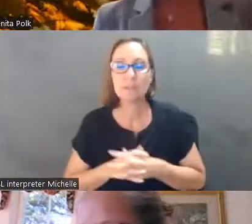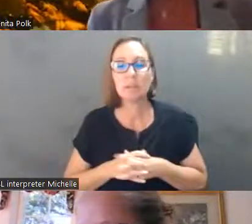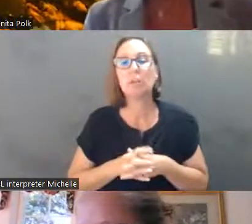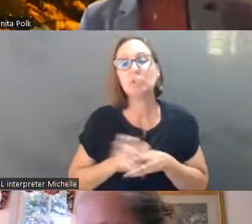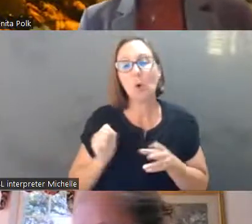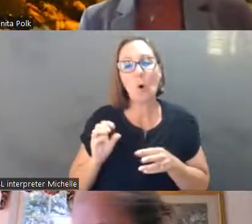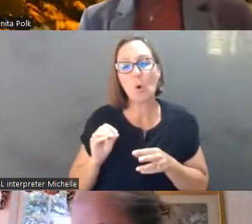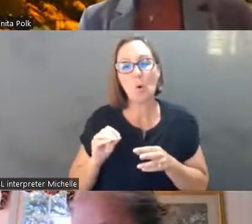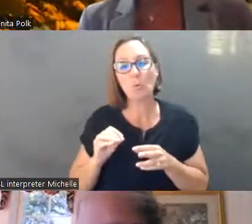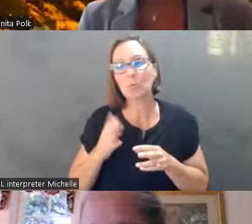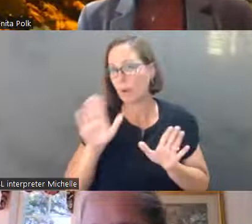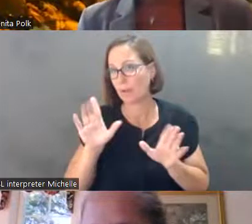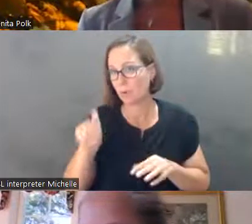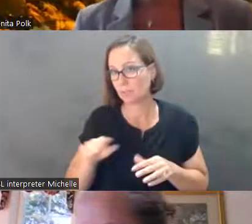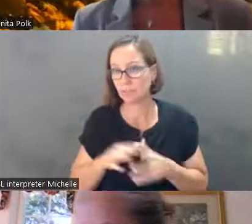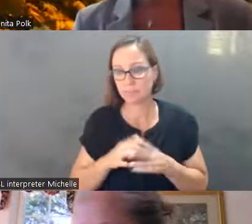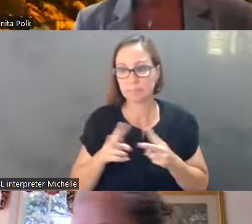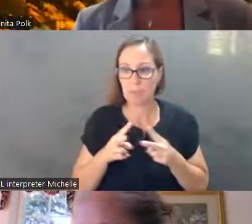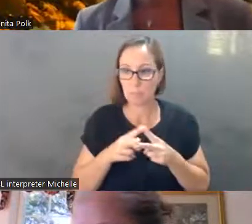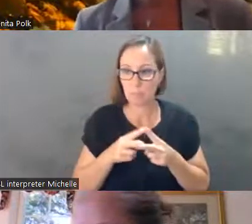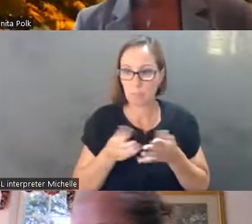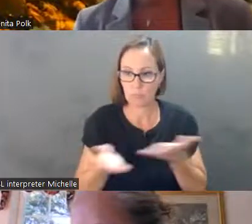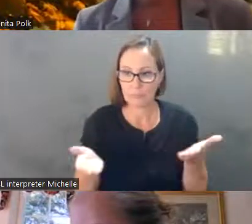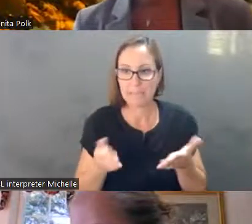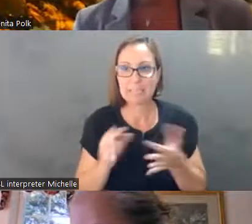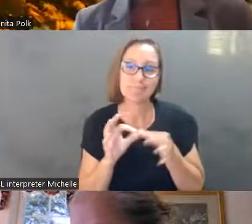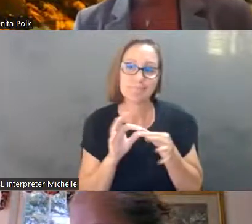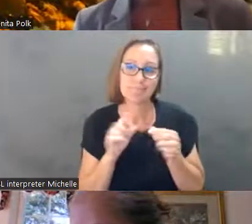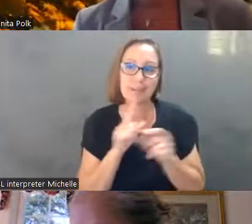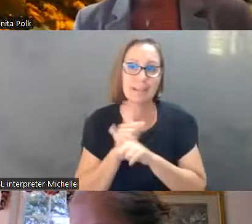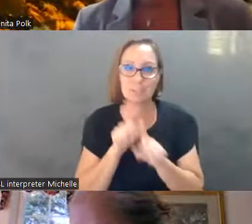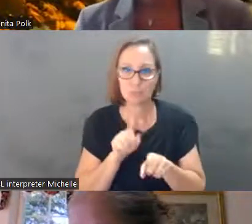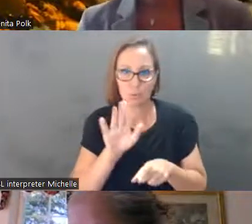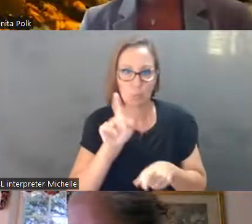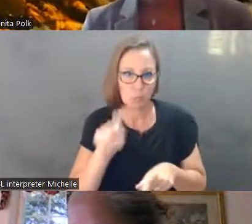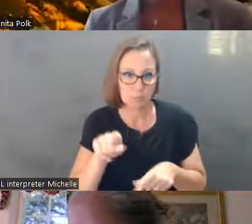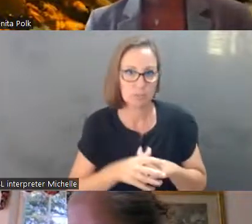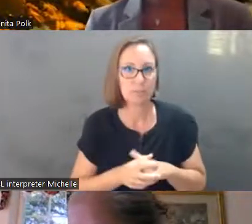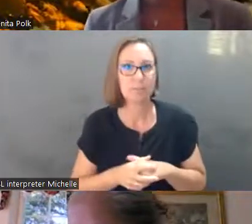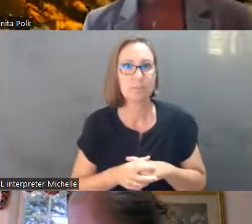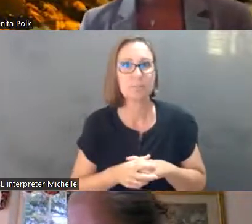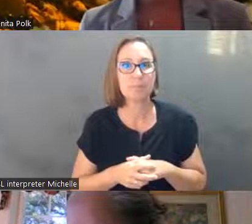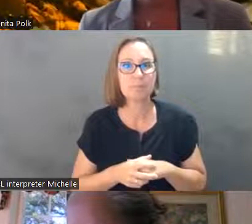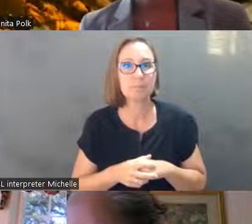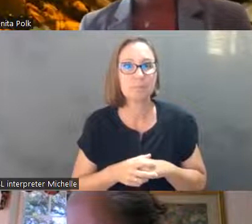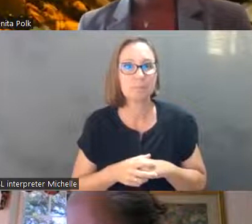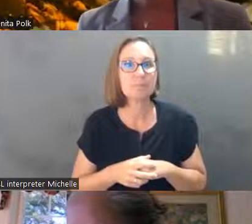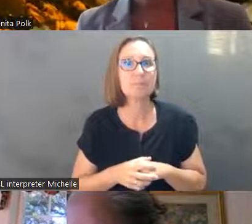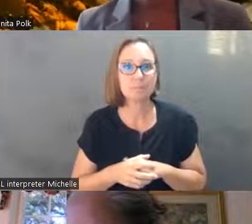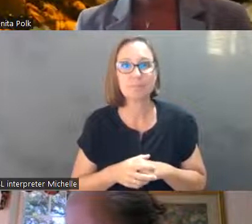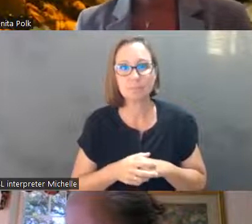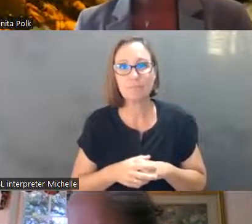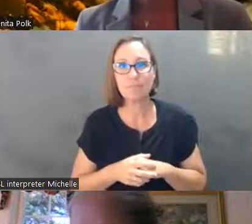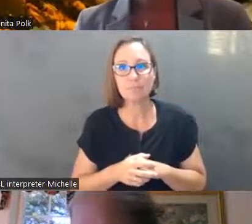couple of things I'll speak to in answering this question. First, you know, some of these